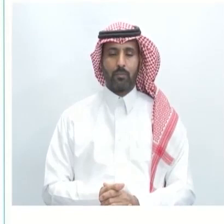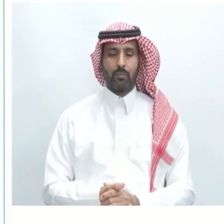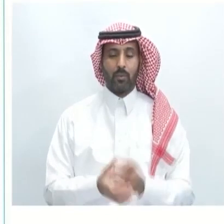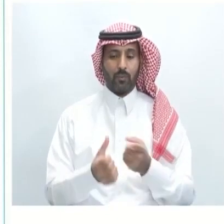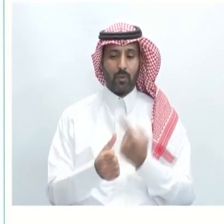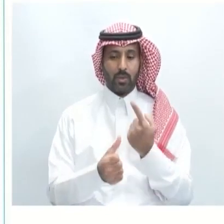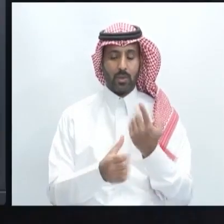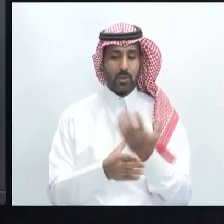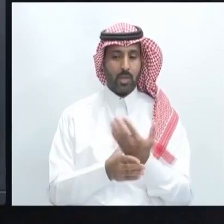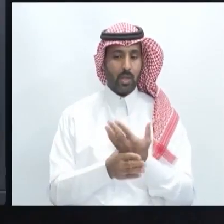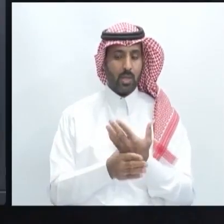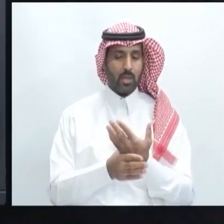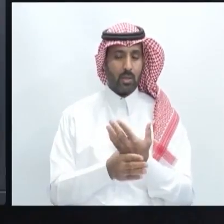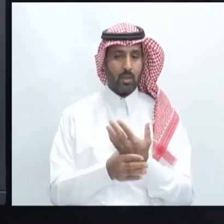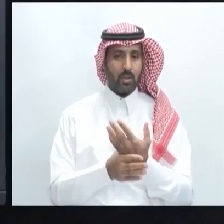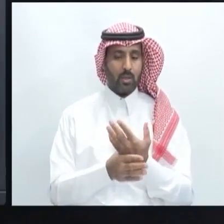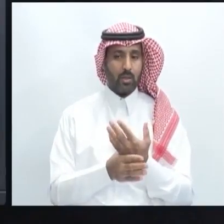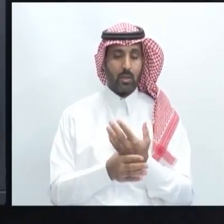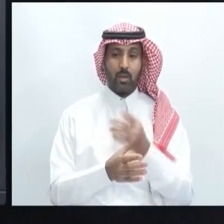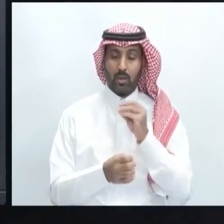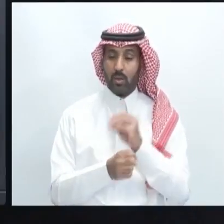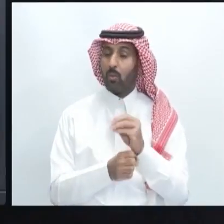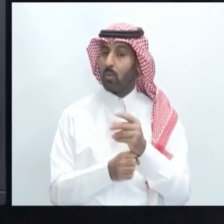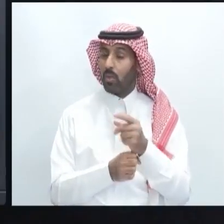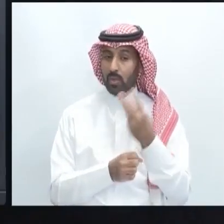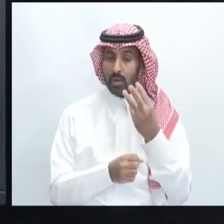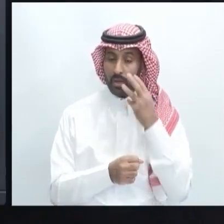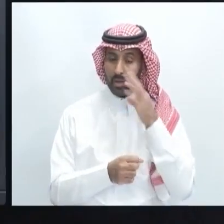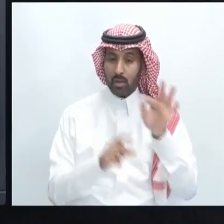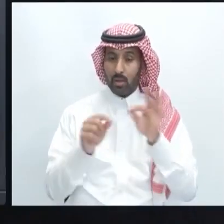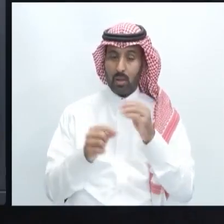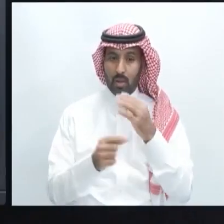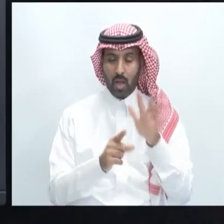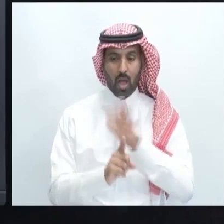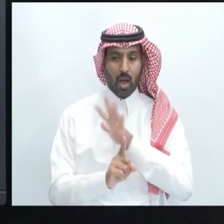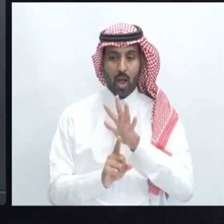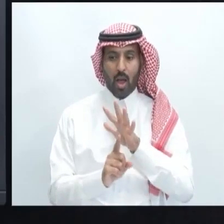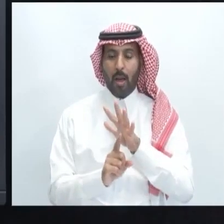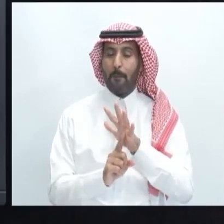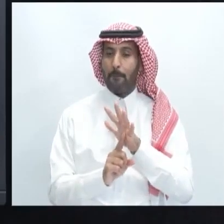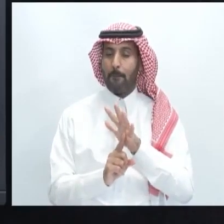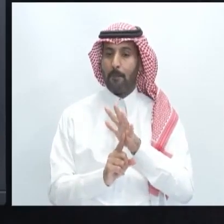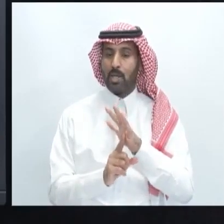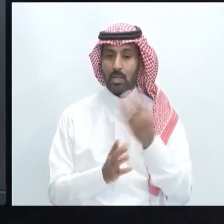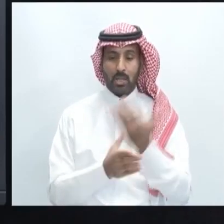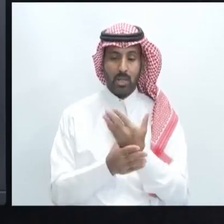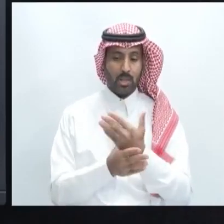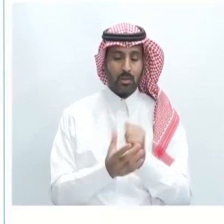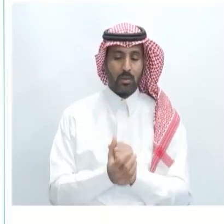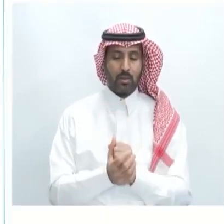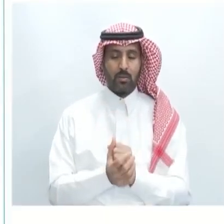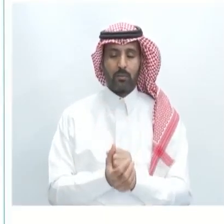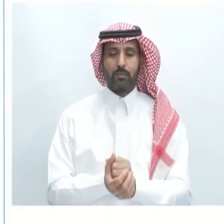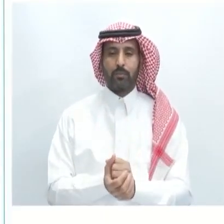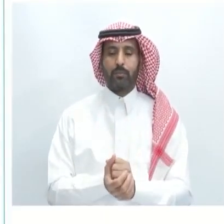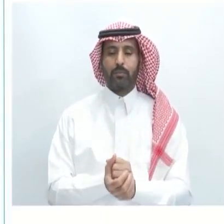first cause, can you give me three examples of cause and effect in the text? So let's see the first